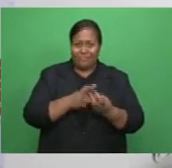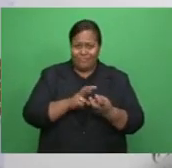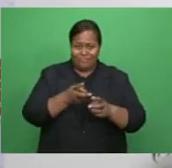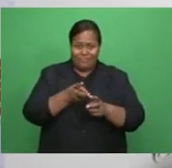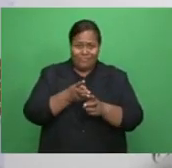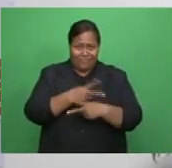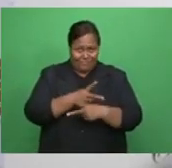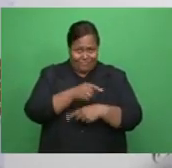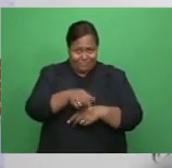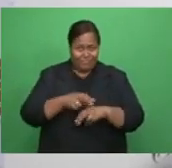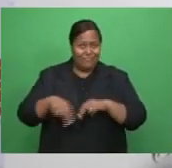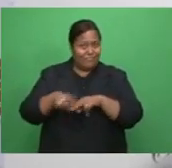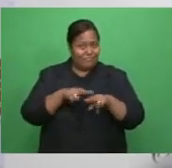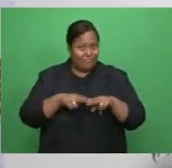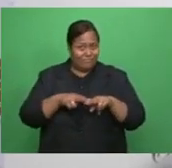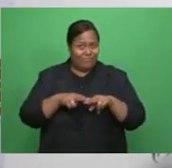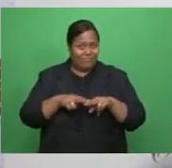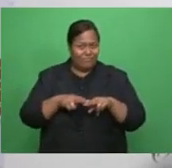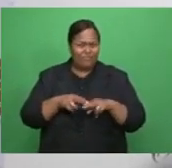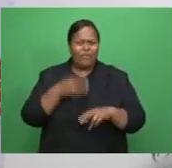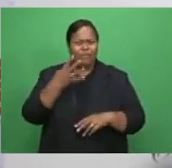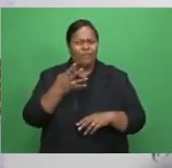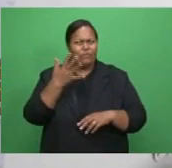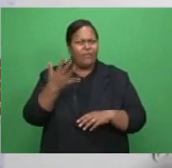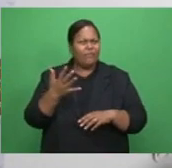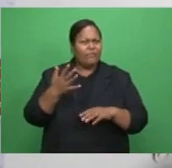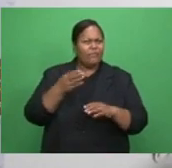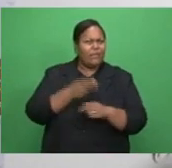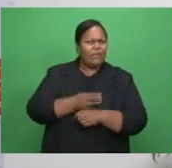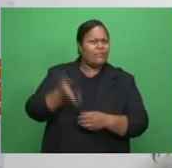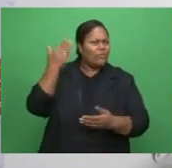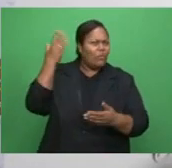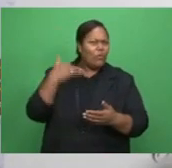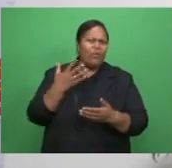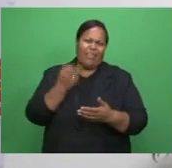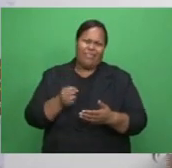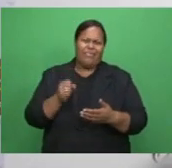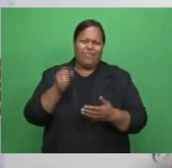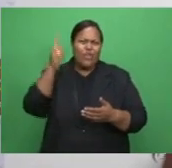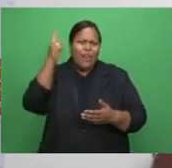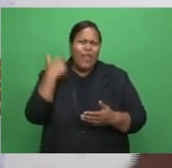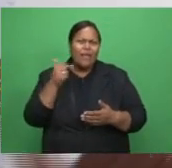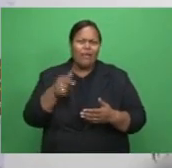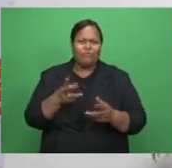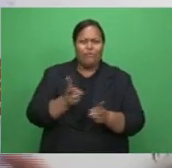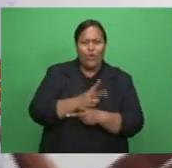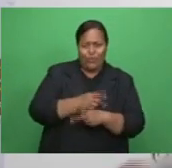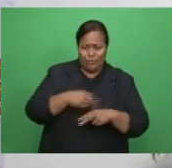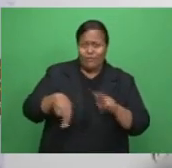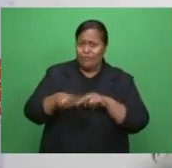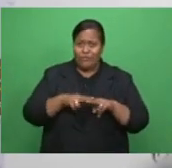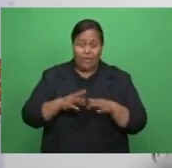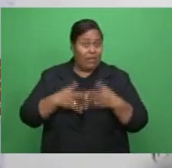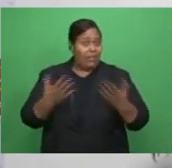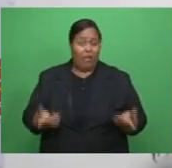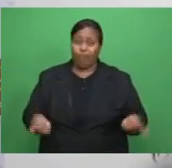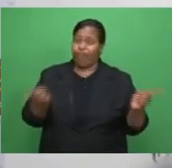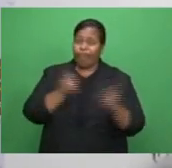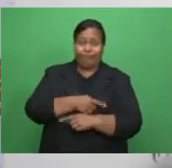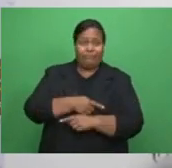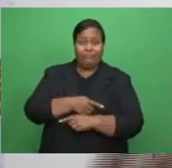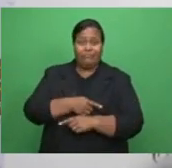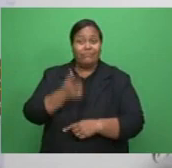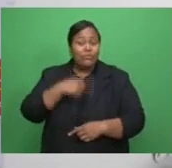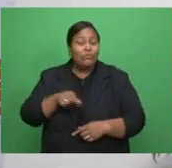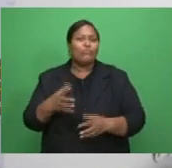were claims that there was, huge shortage of produce into Fiji. That picture has completely changed now, where we've